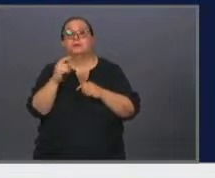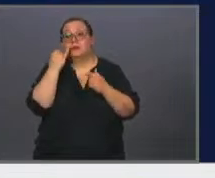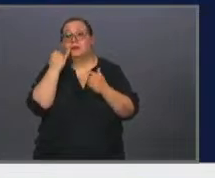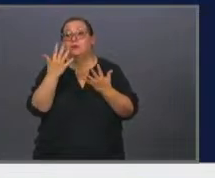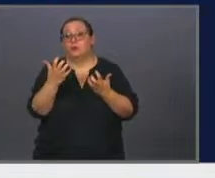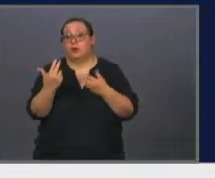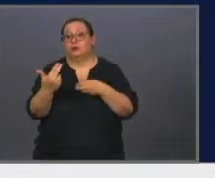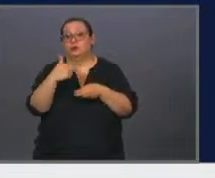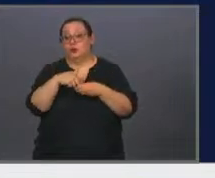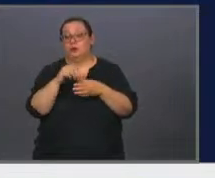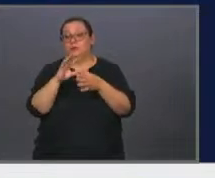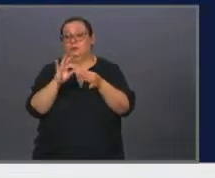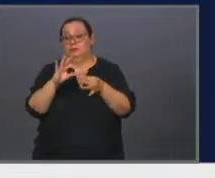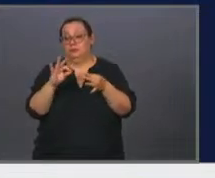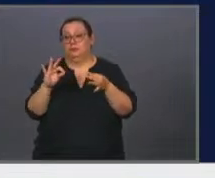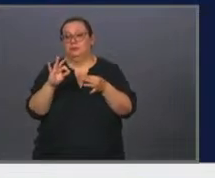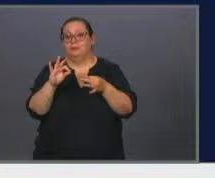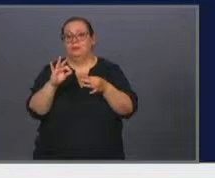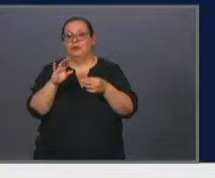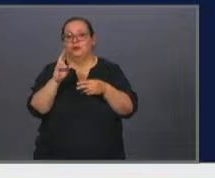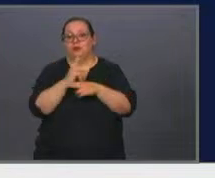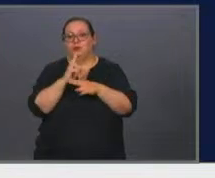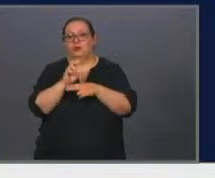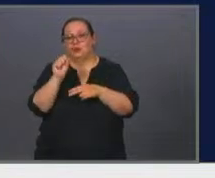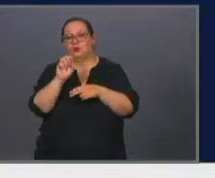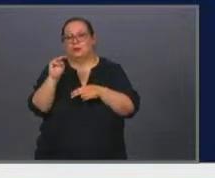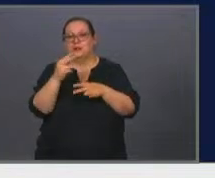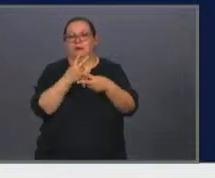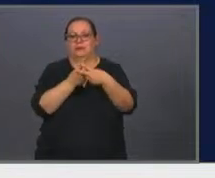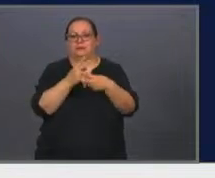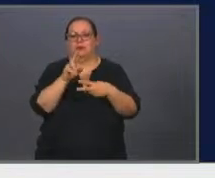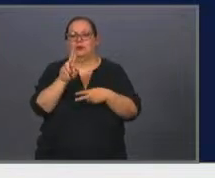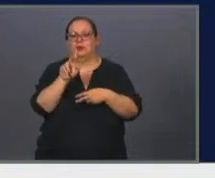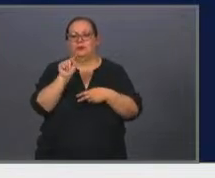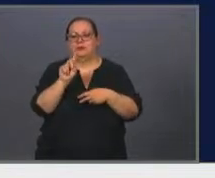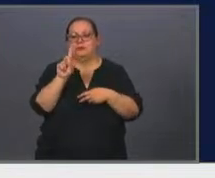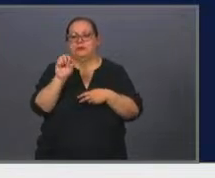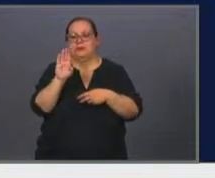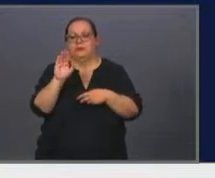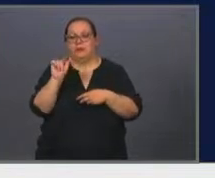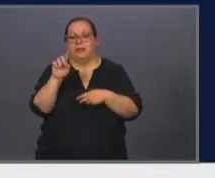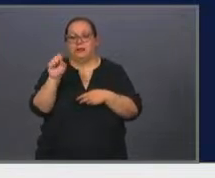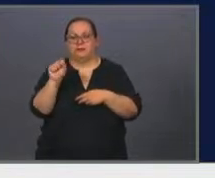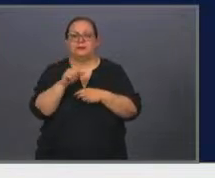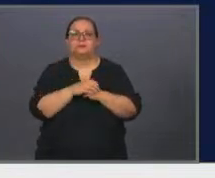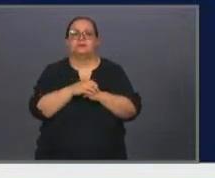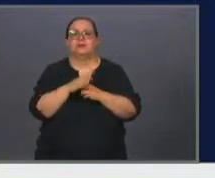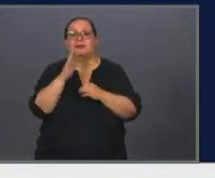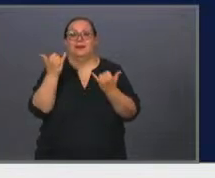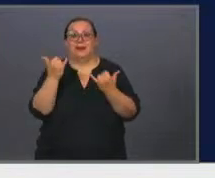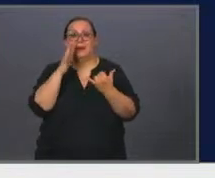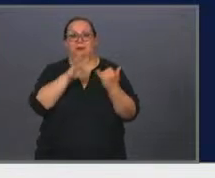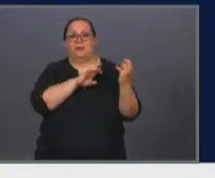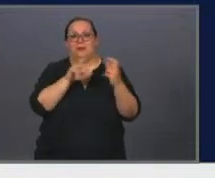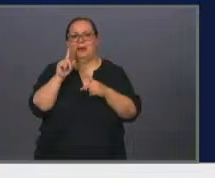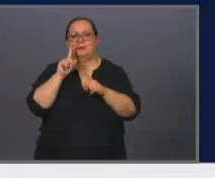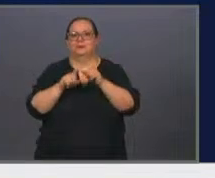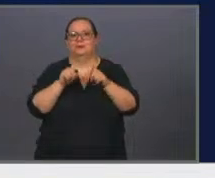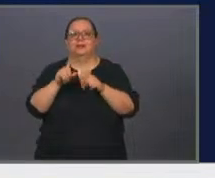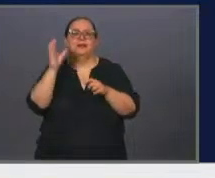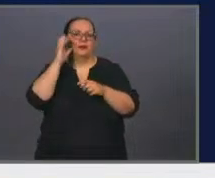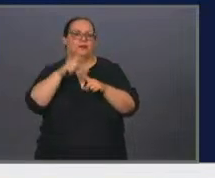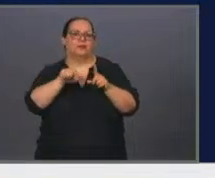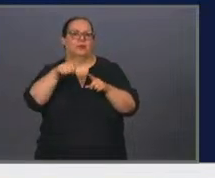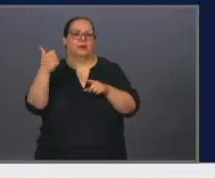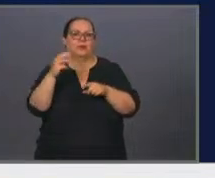UTDebates on social media. So we're going to get back to our questioning, and we will hear from another Weber State University